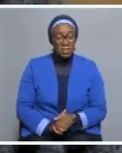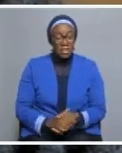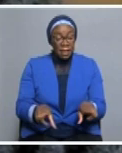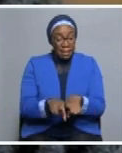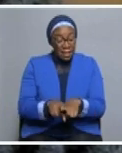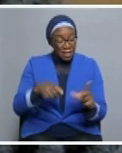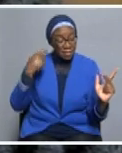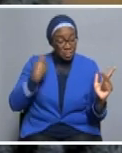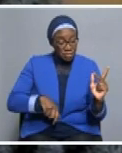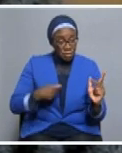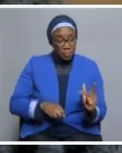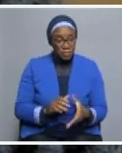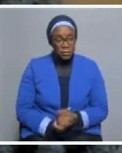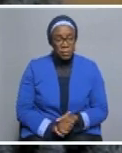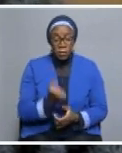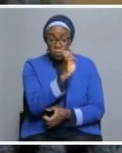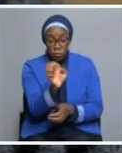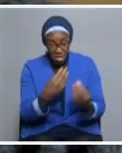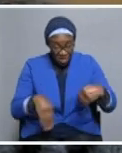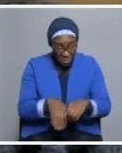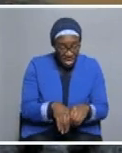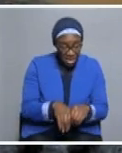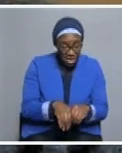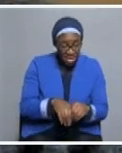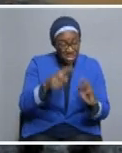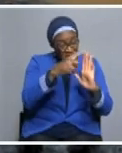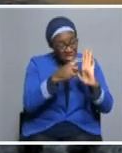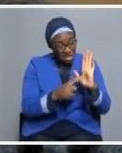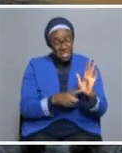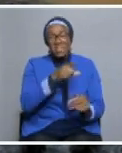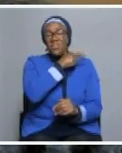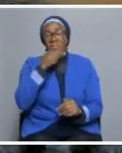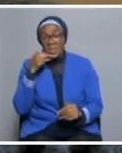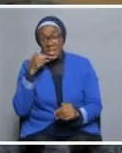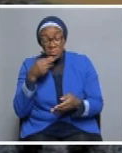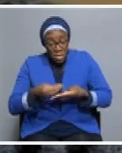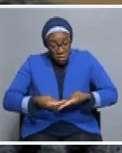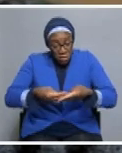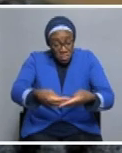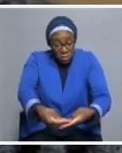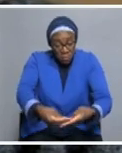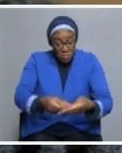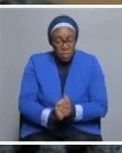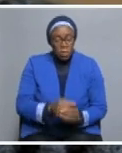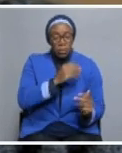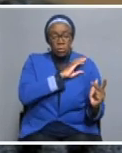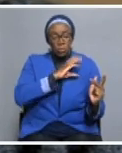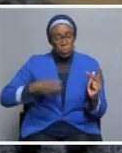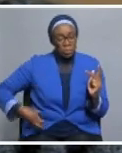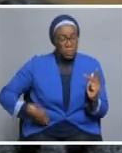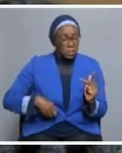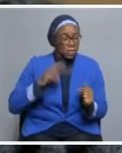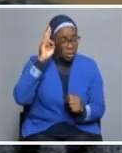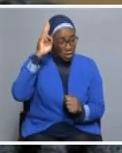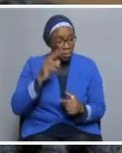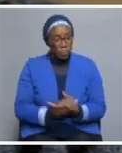list of recommendations to the president, from which the president selects, distinguished from the Anti-Corruption